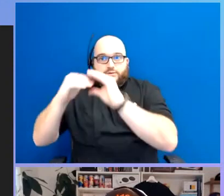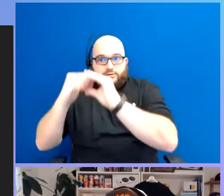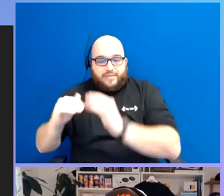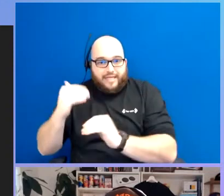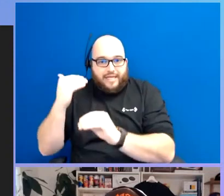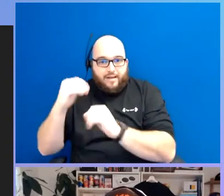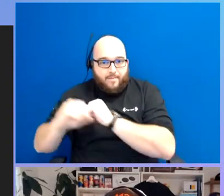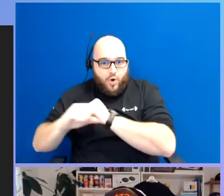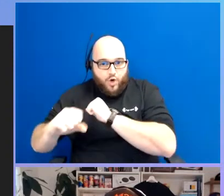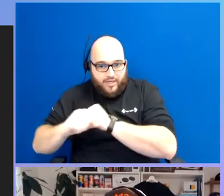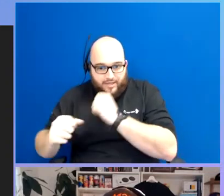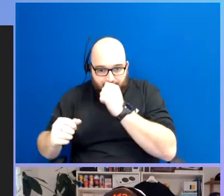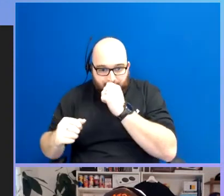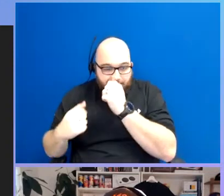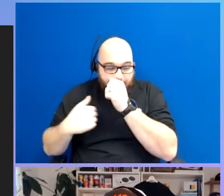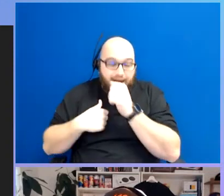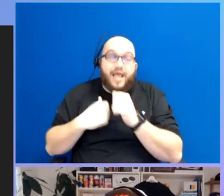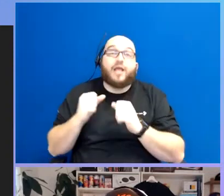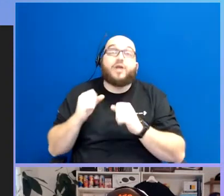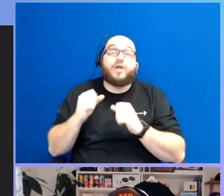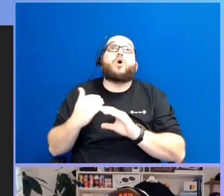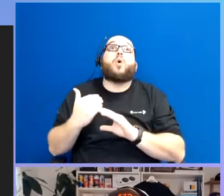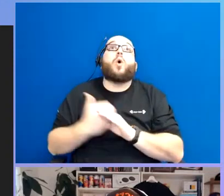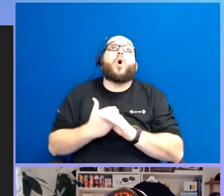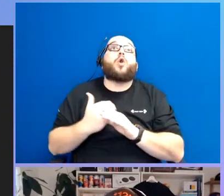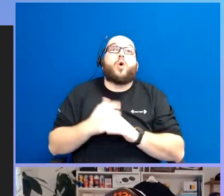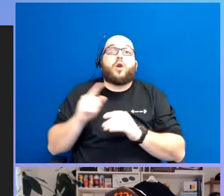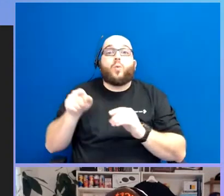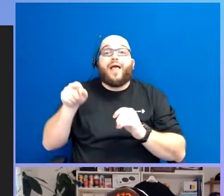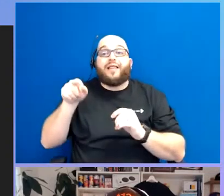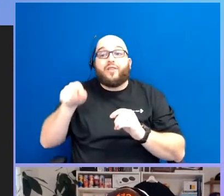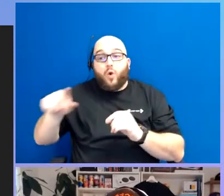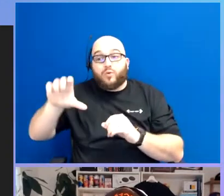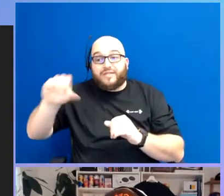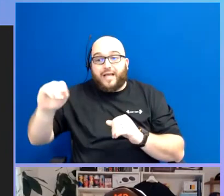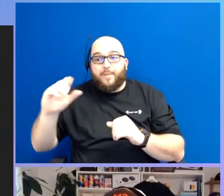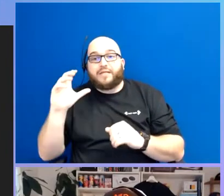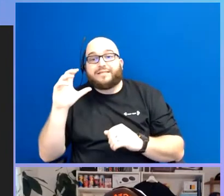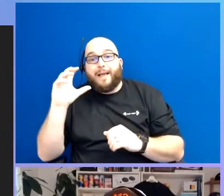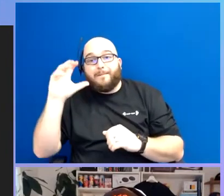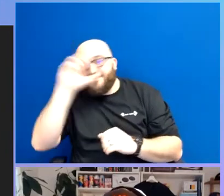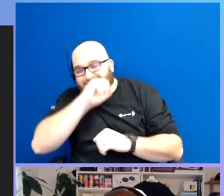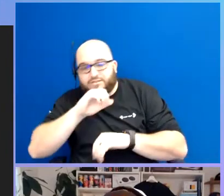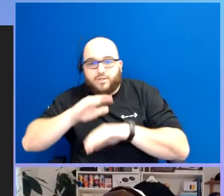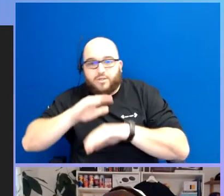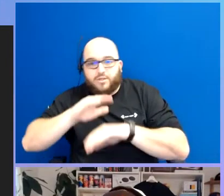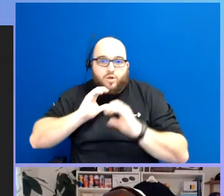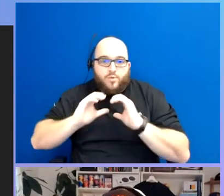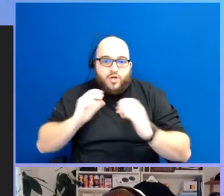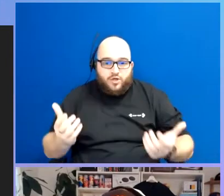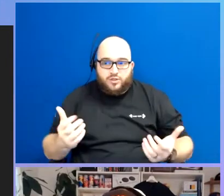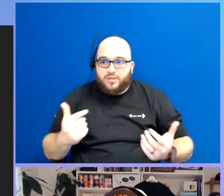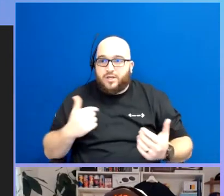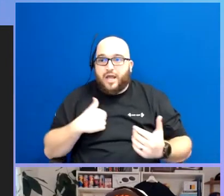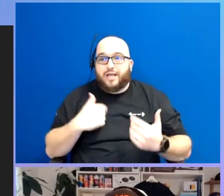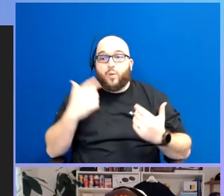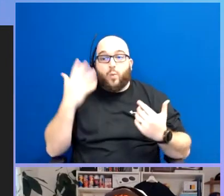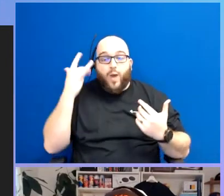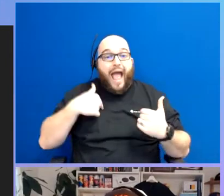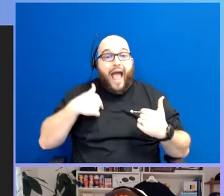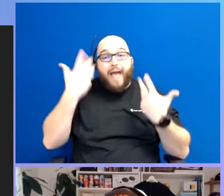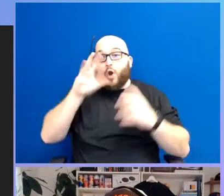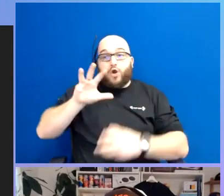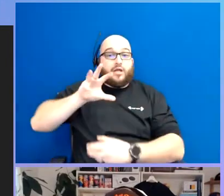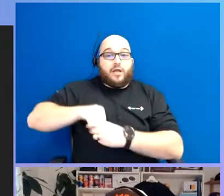so annoyed, and I hate it when they miss out on communication and sales lead, because I'm already opted in to the